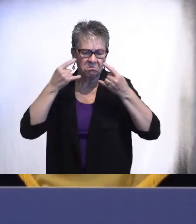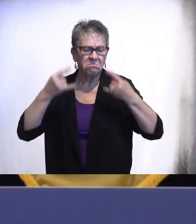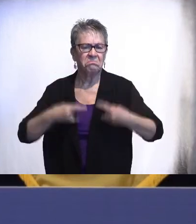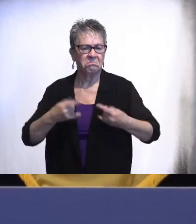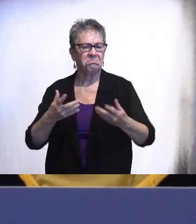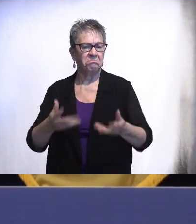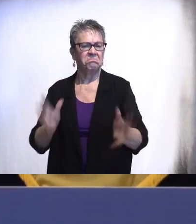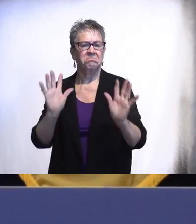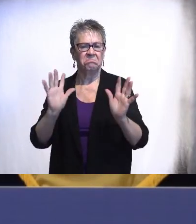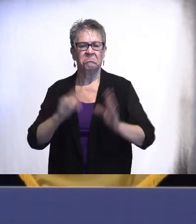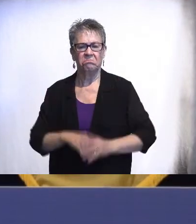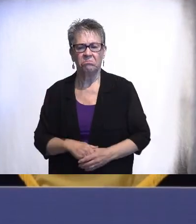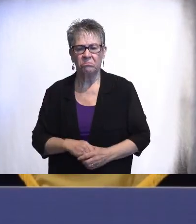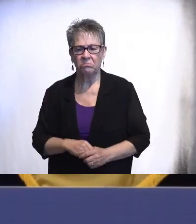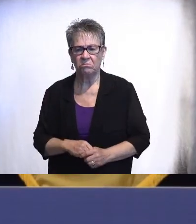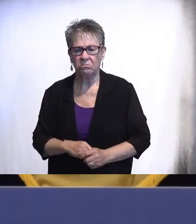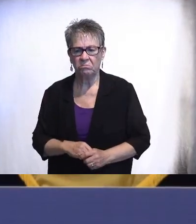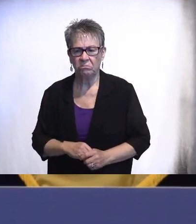alarm that took place last week.